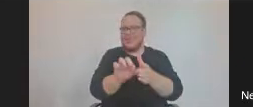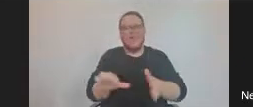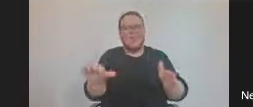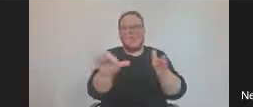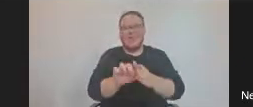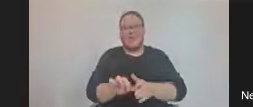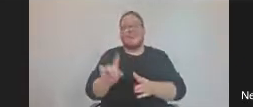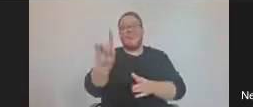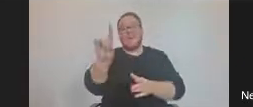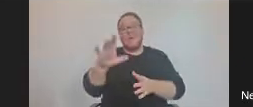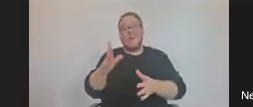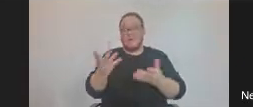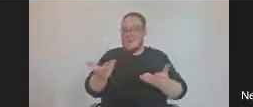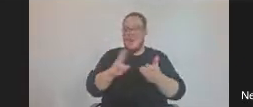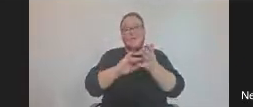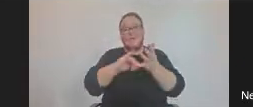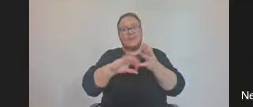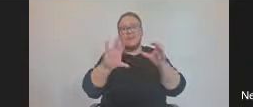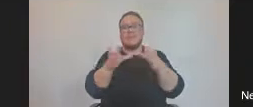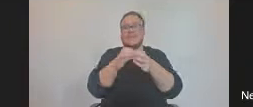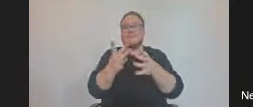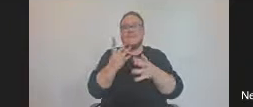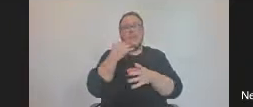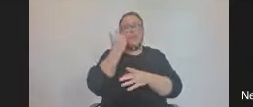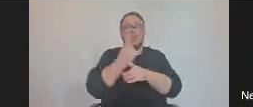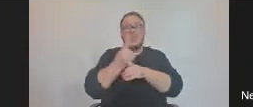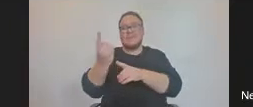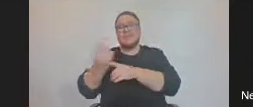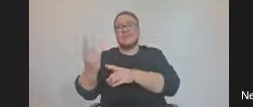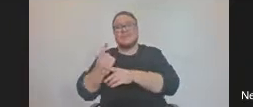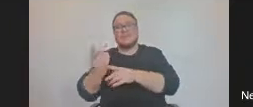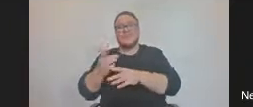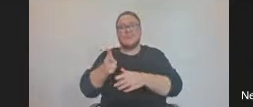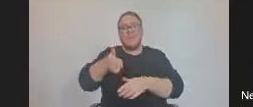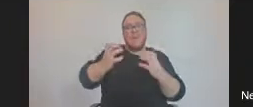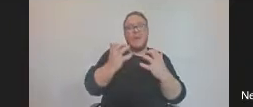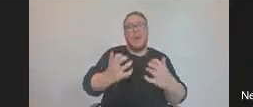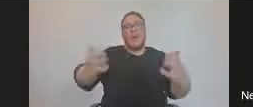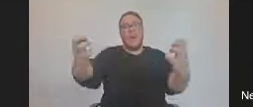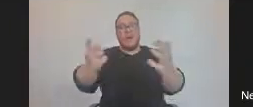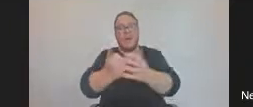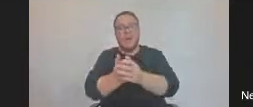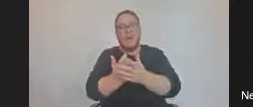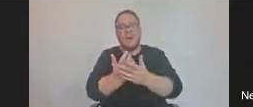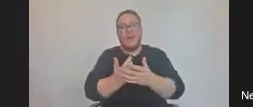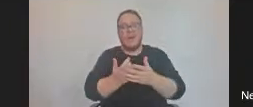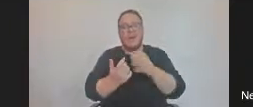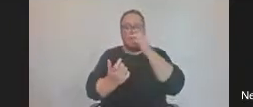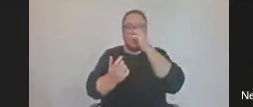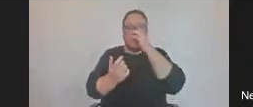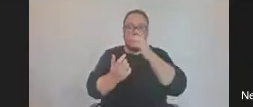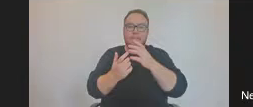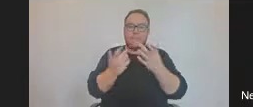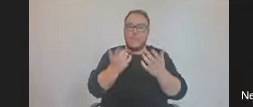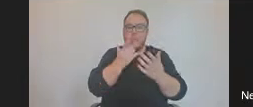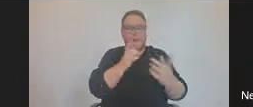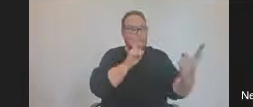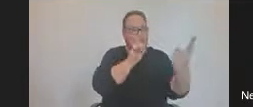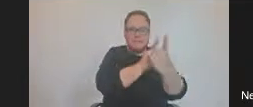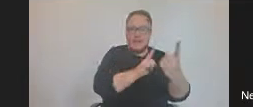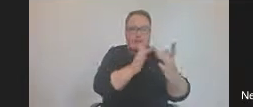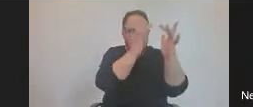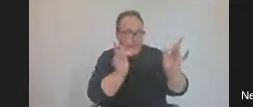of Teams, being able to have weekly webinars with our staff, with our GPs, meeting with system partners, we've probably